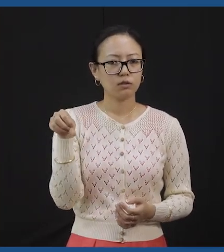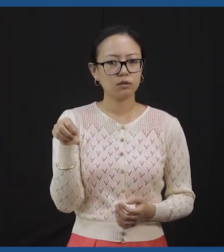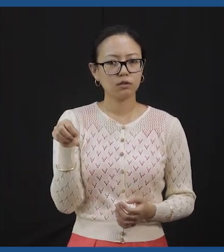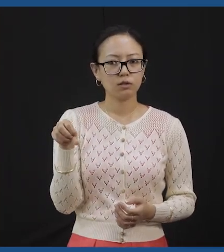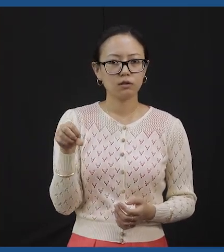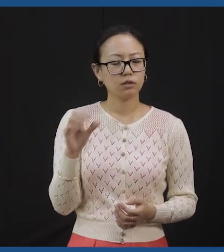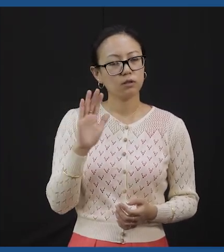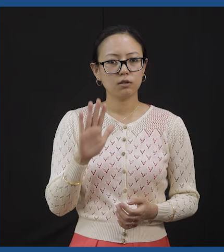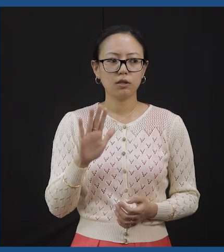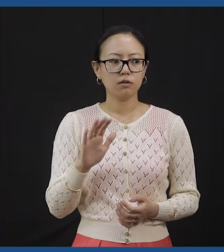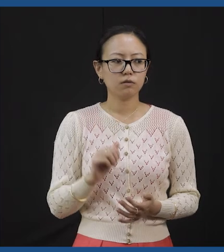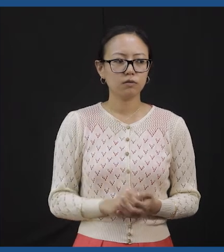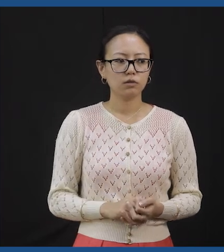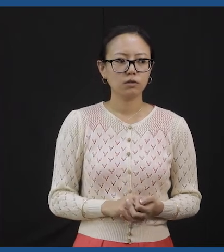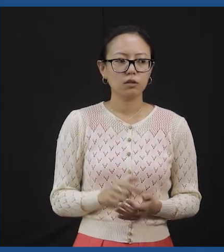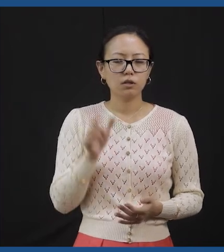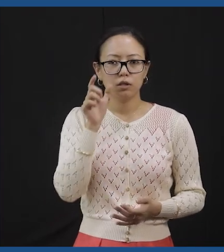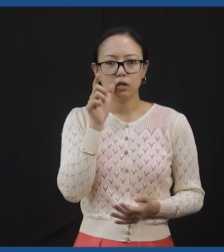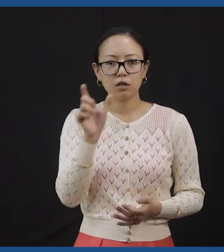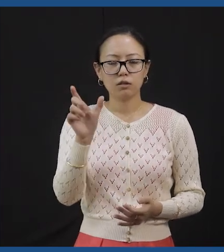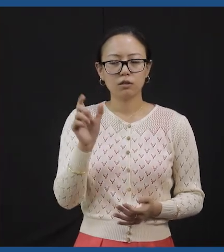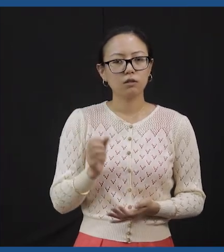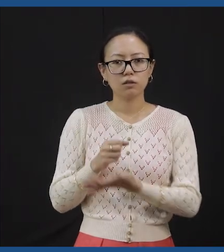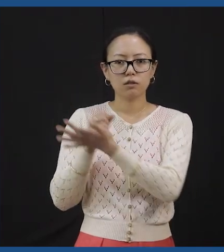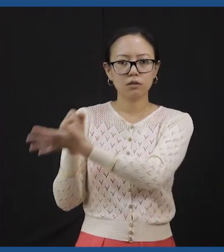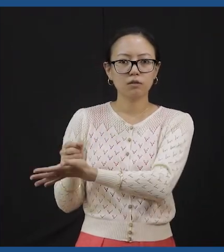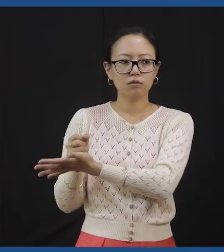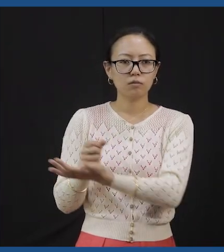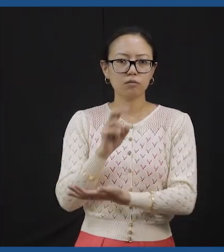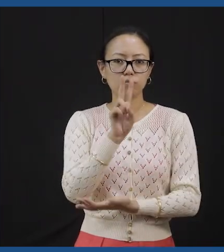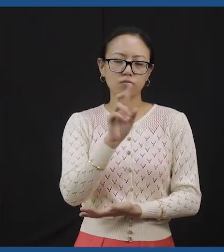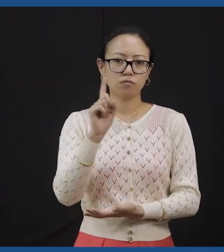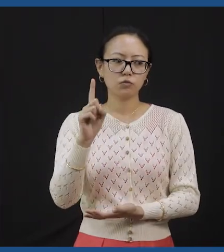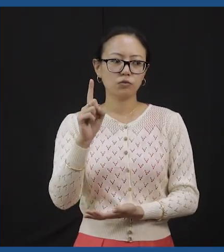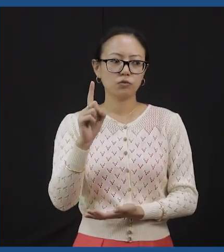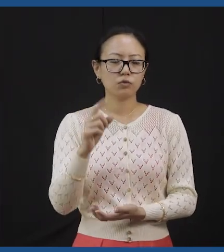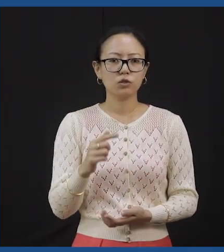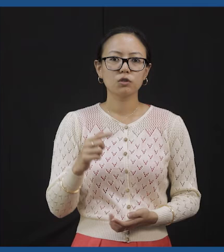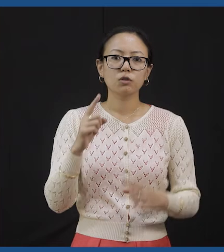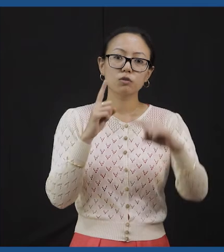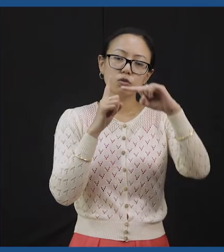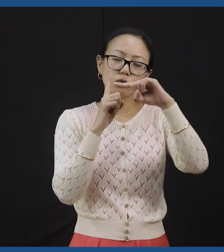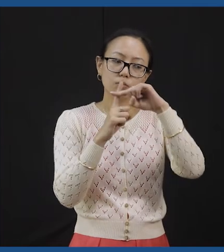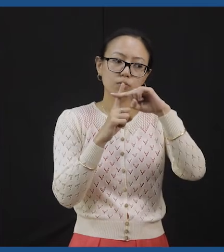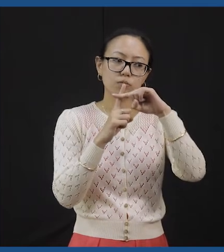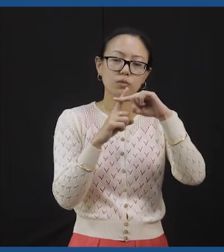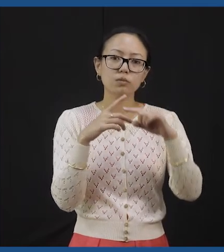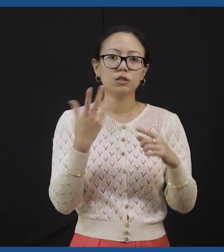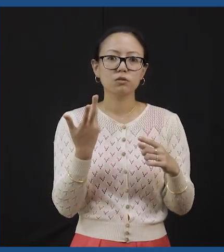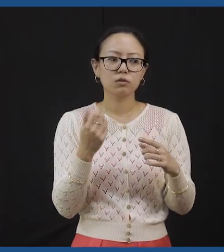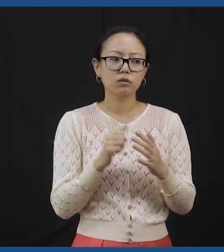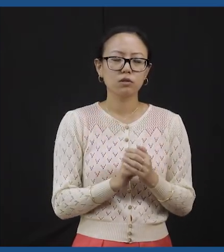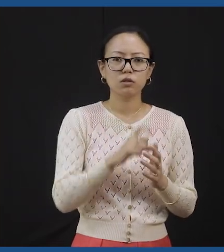gave Jack was 21. So here, 79 plus 21. You have